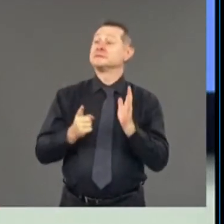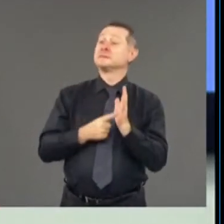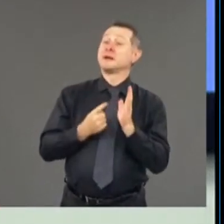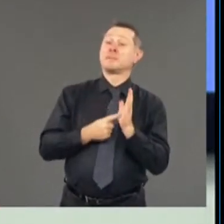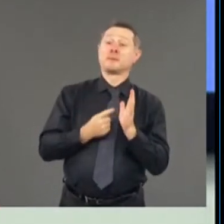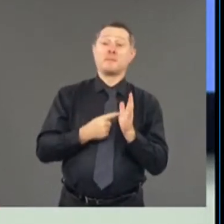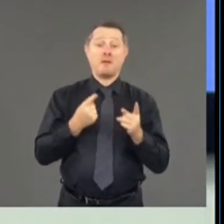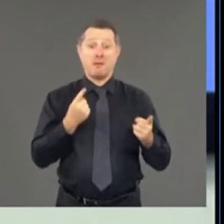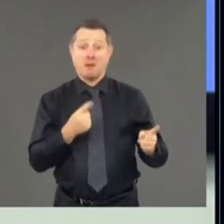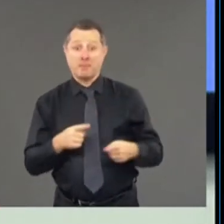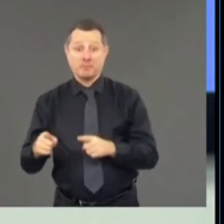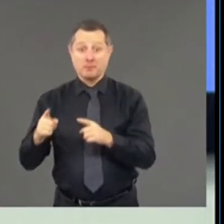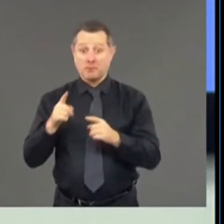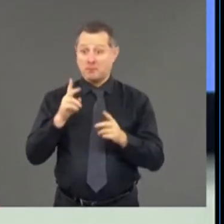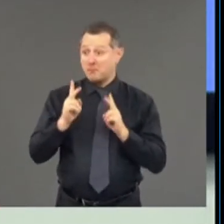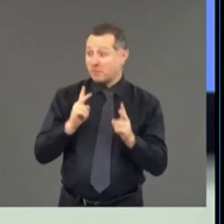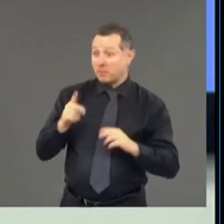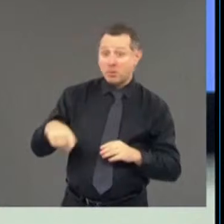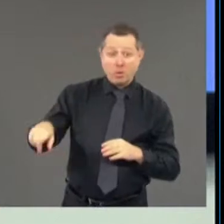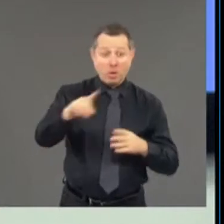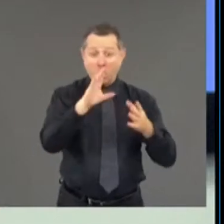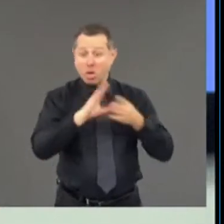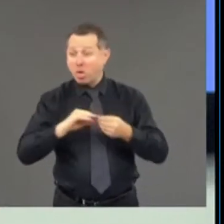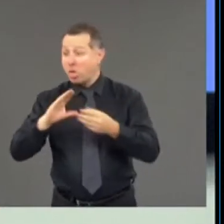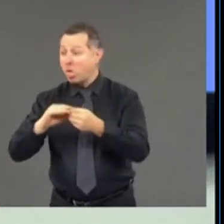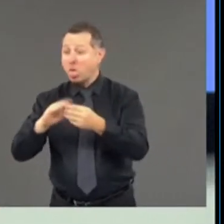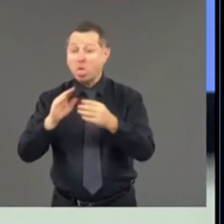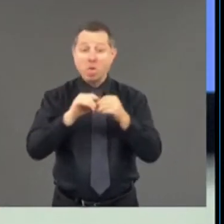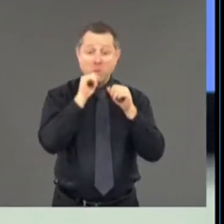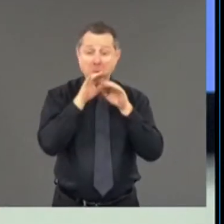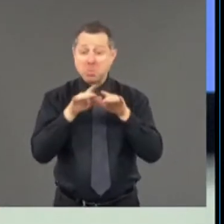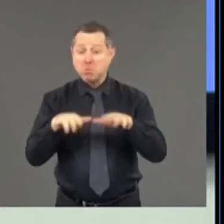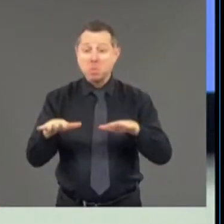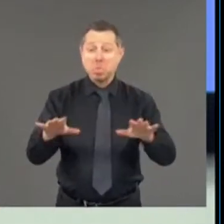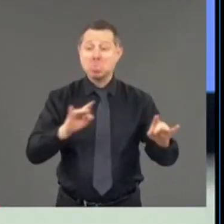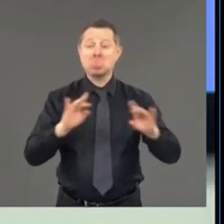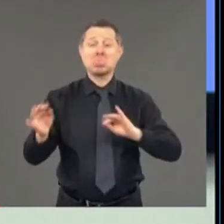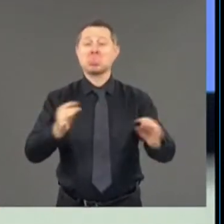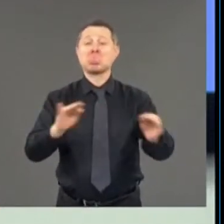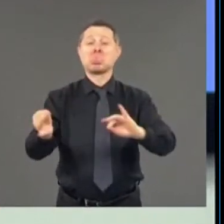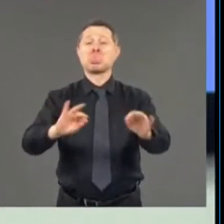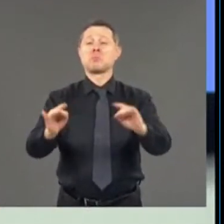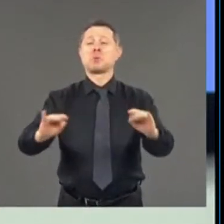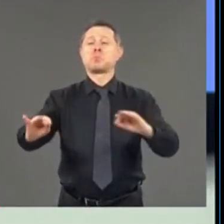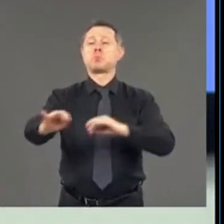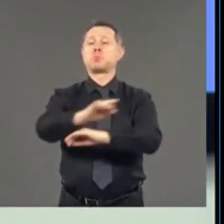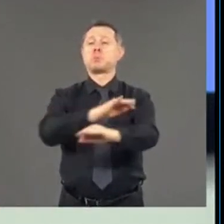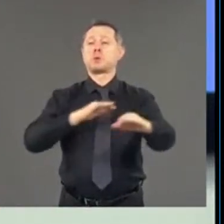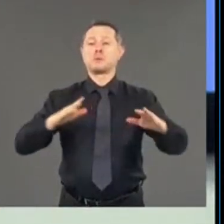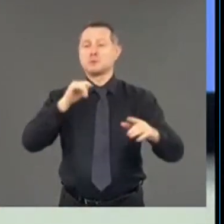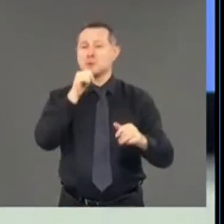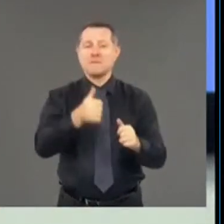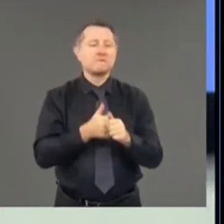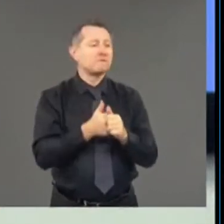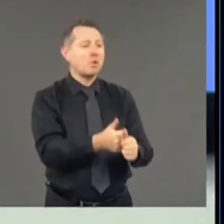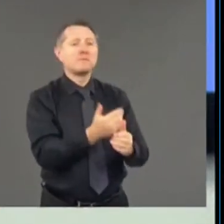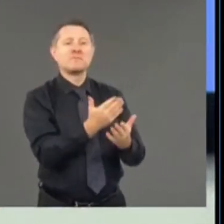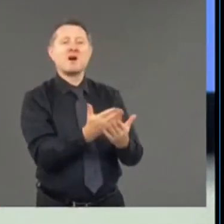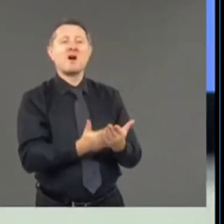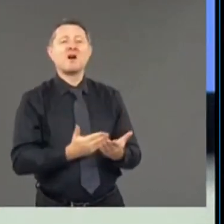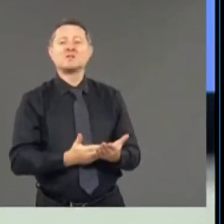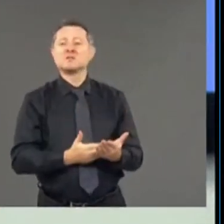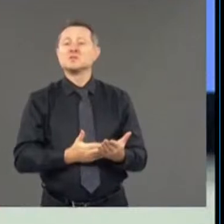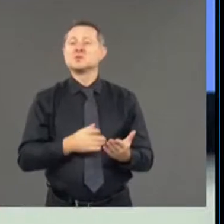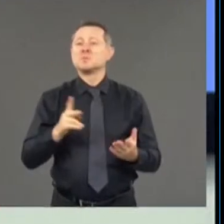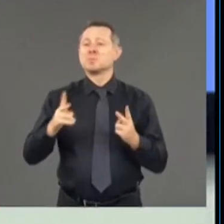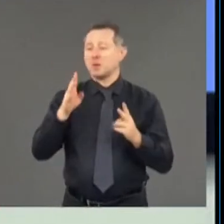perpetuated when it's not based on facts. And that narrative, that story gets swept away as the truth,